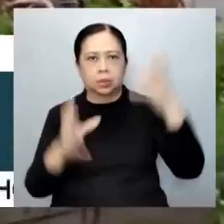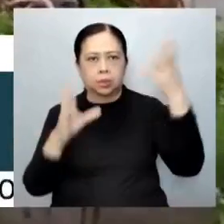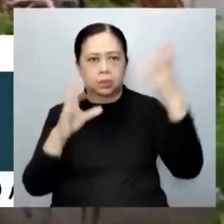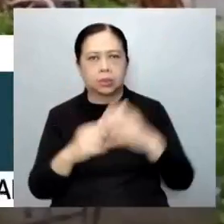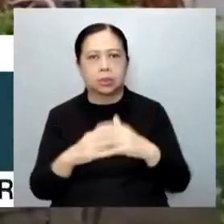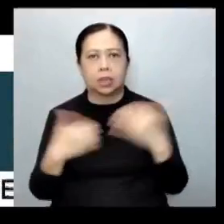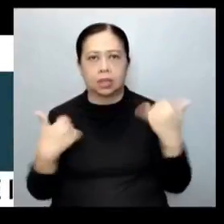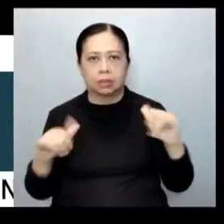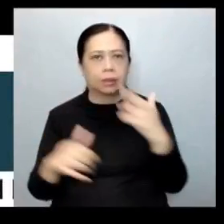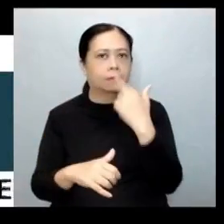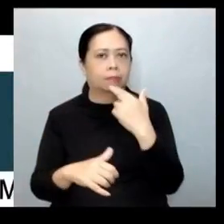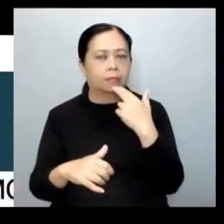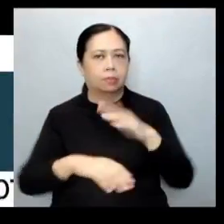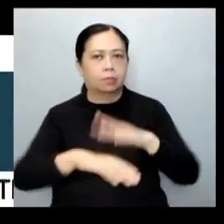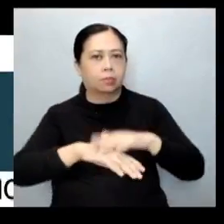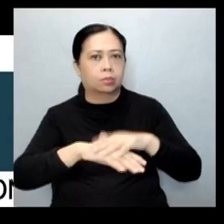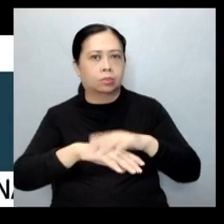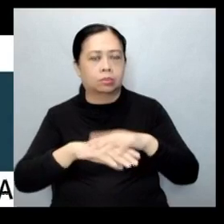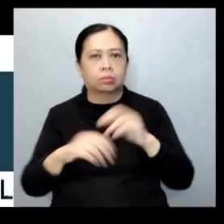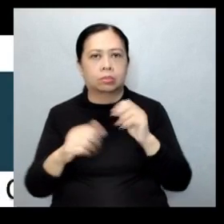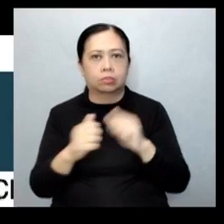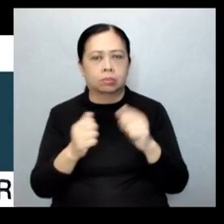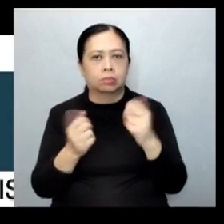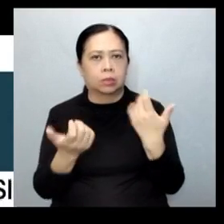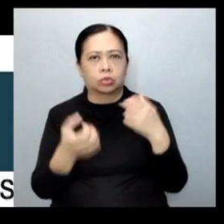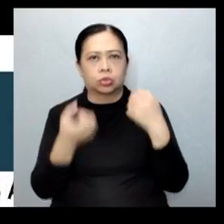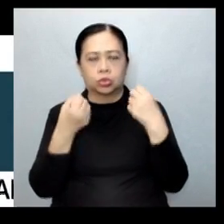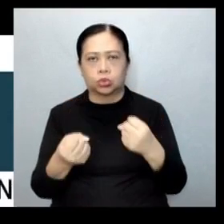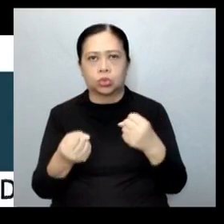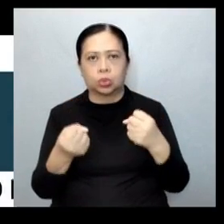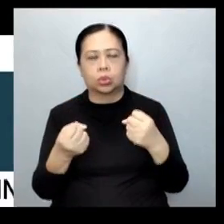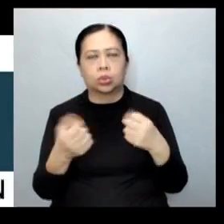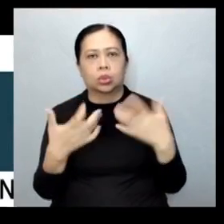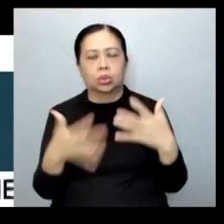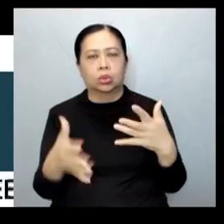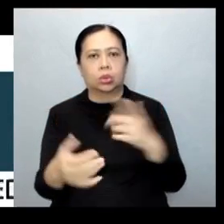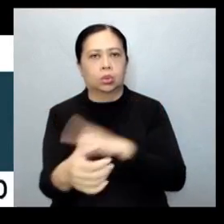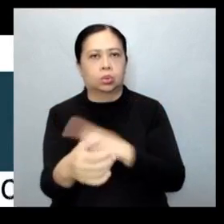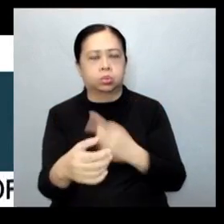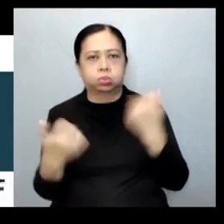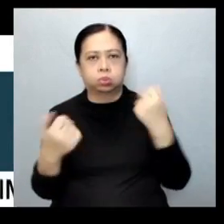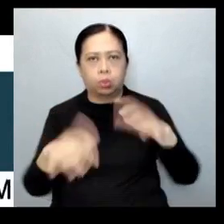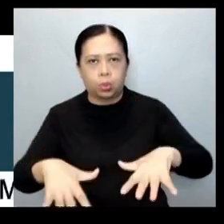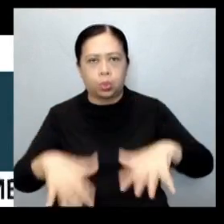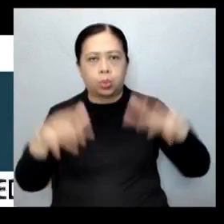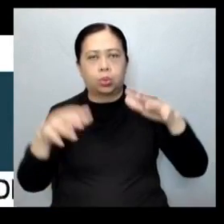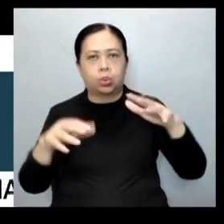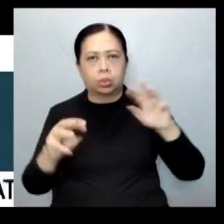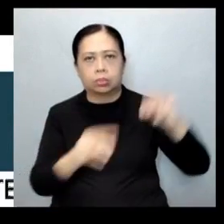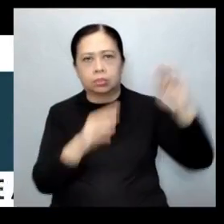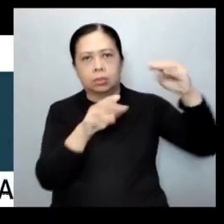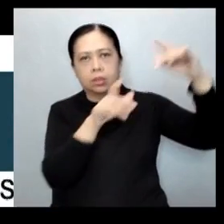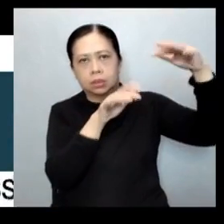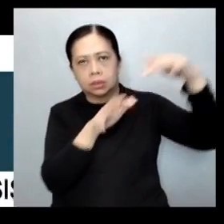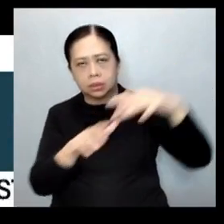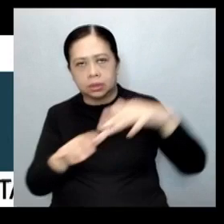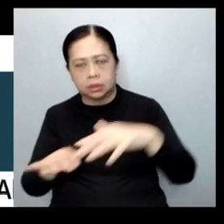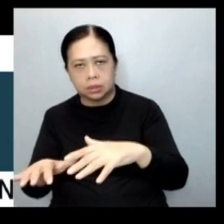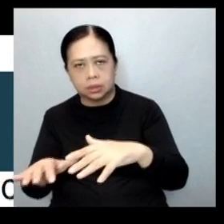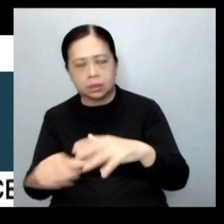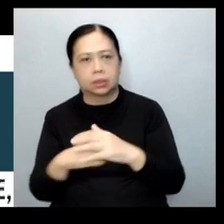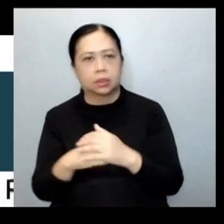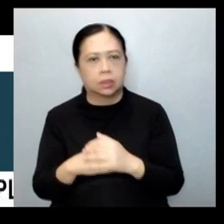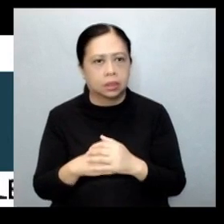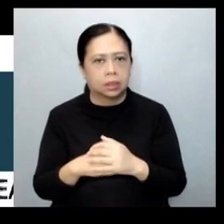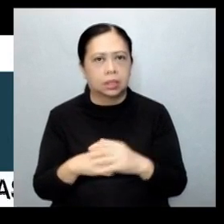level, indicating the occurrence of severe flooding and landslides in flood and landslide-prone areas